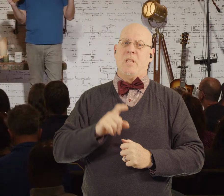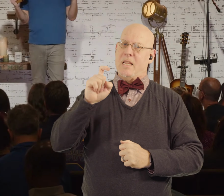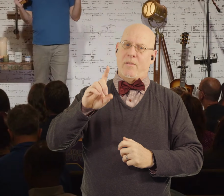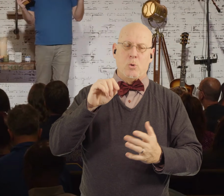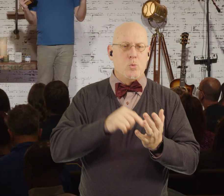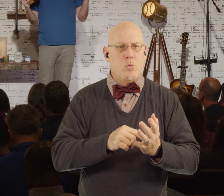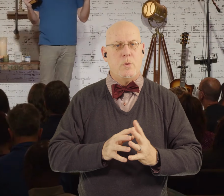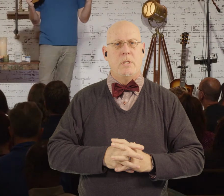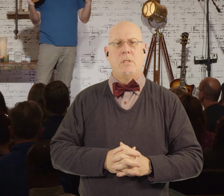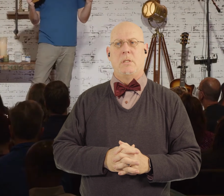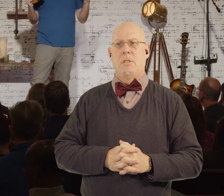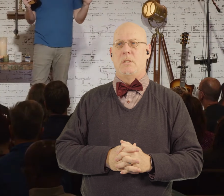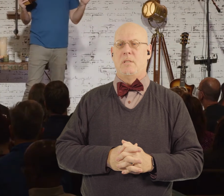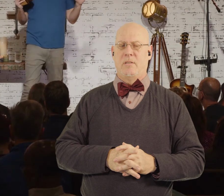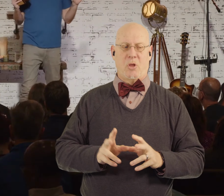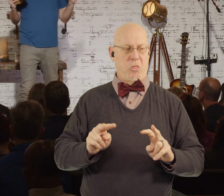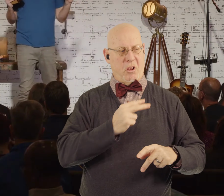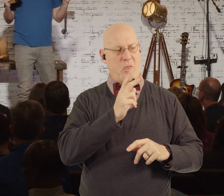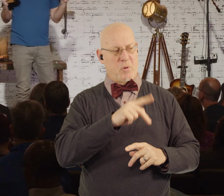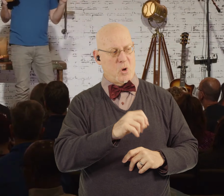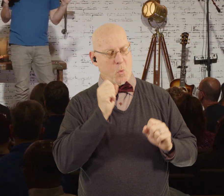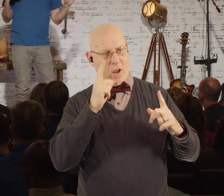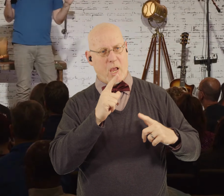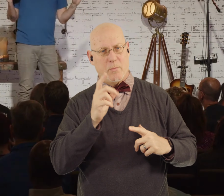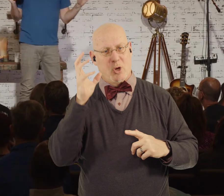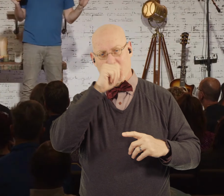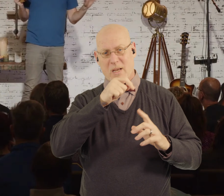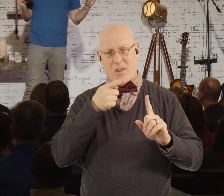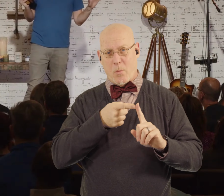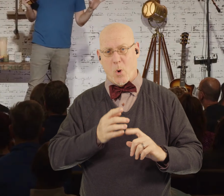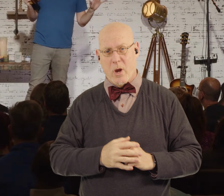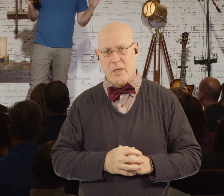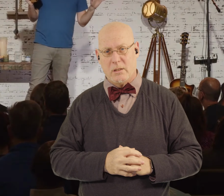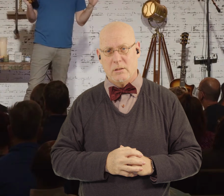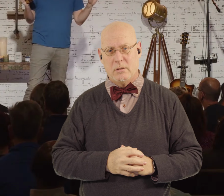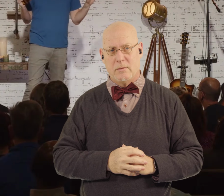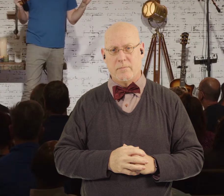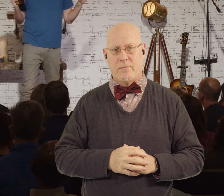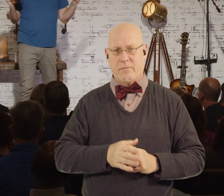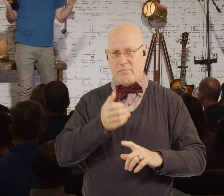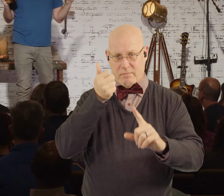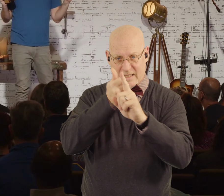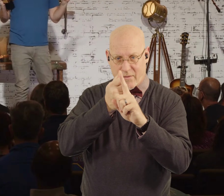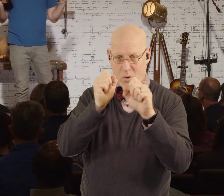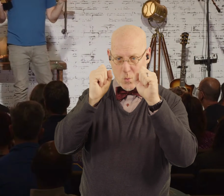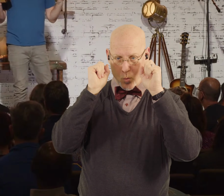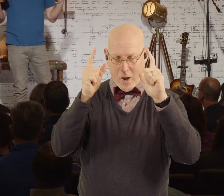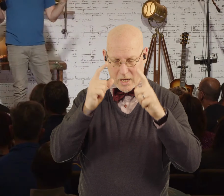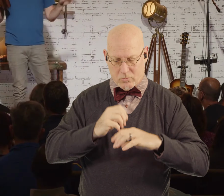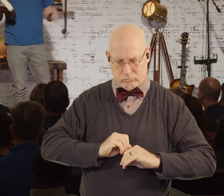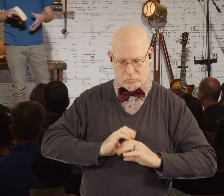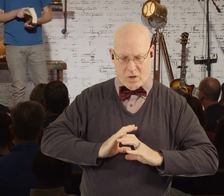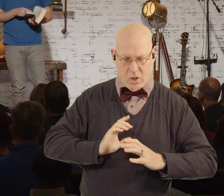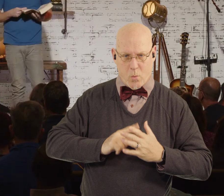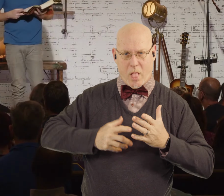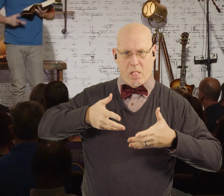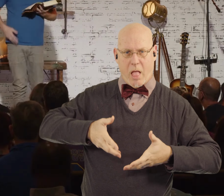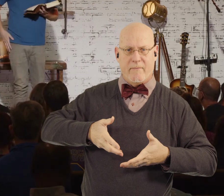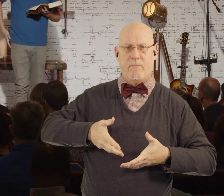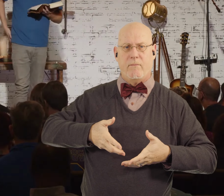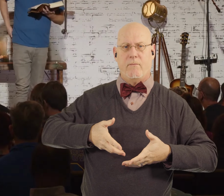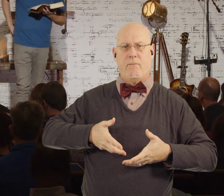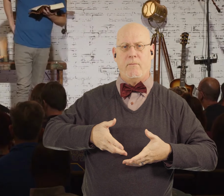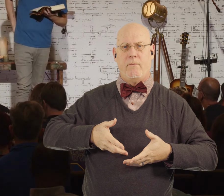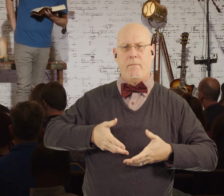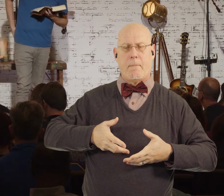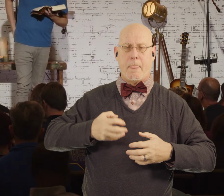up. You gotta do it. And if you're looking at somebody else to wake up this morning, you're missing the point. Wake up and strengthen what remains,